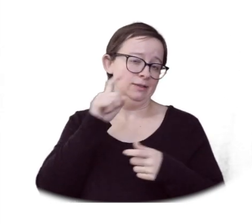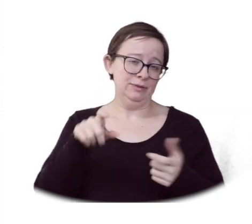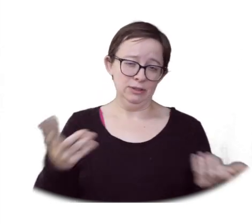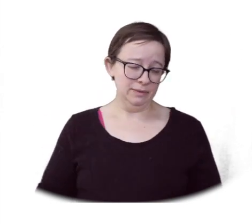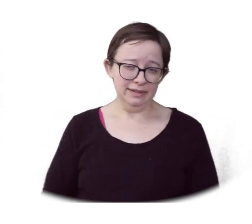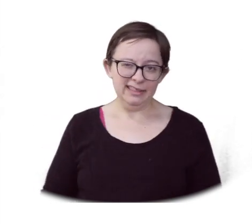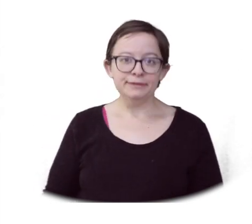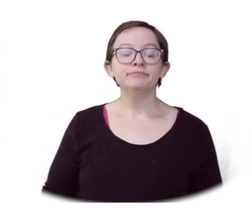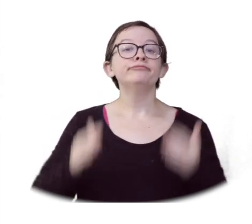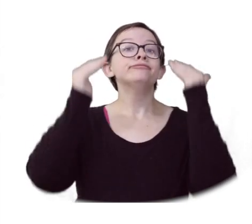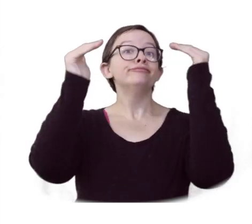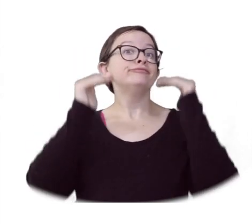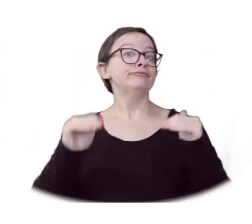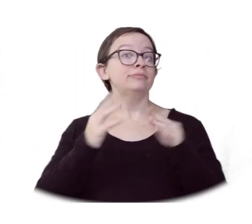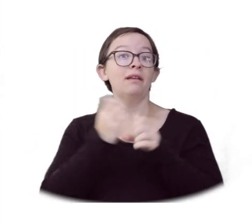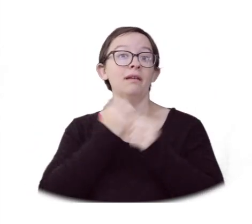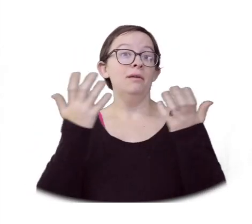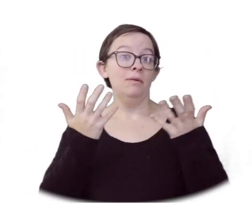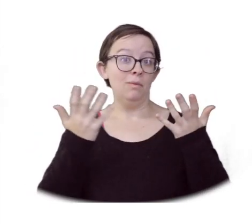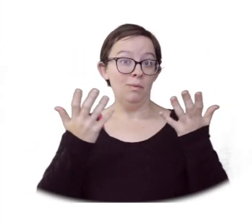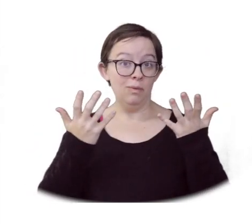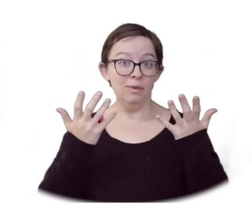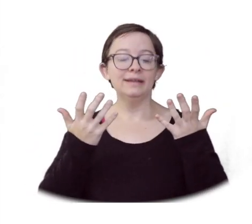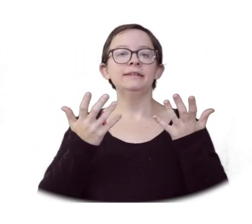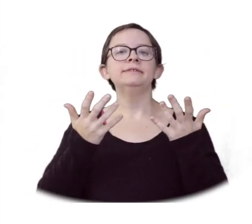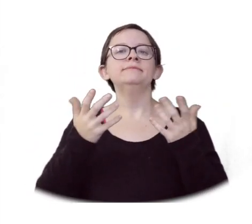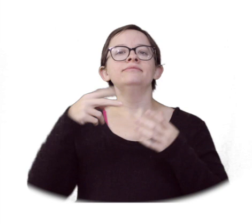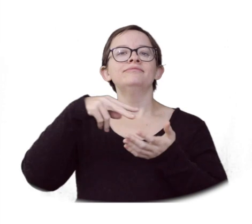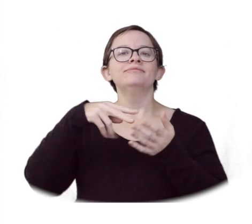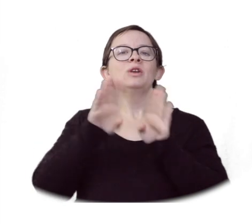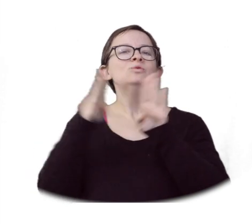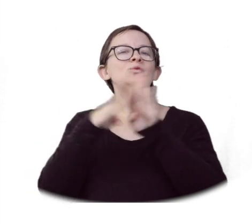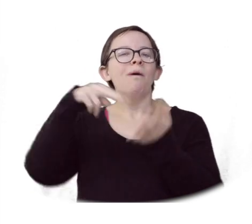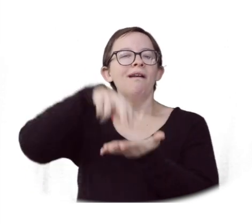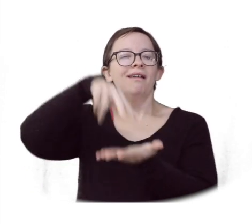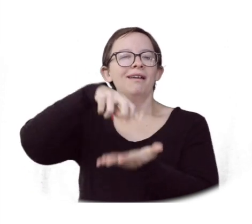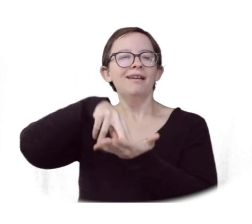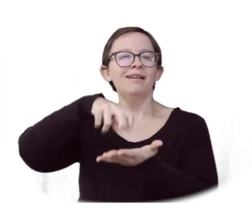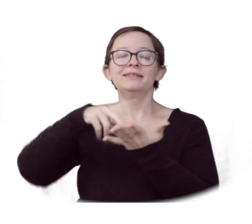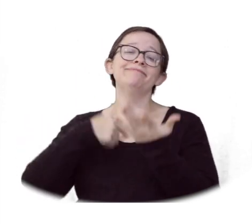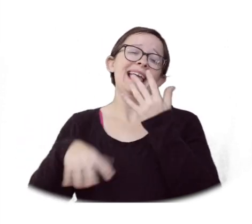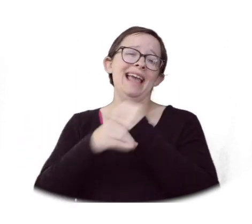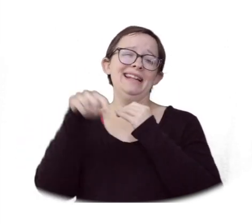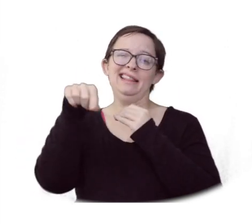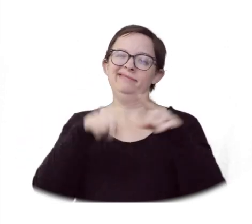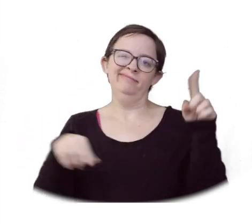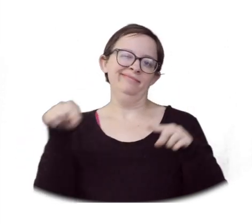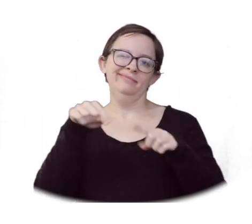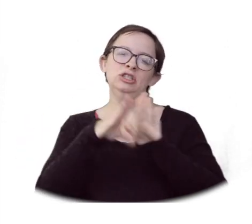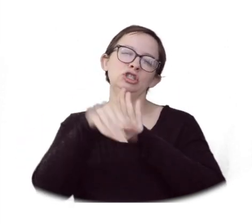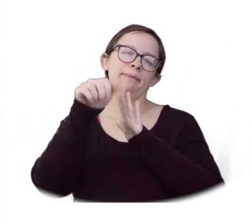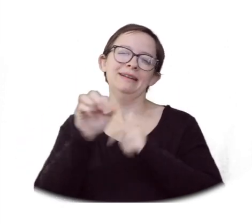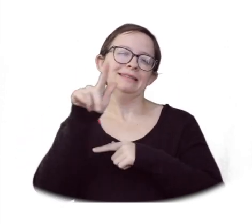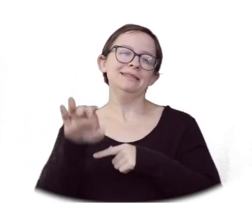just replace them as you need to. The next thing I got is a door jumper. Now, I just put this one,